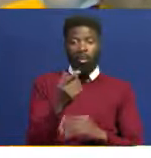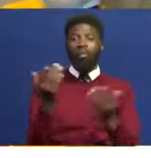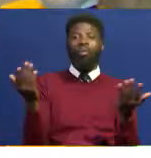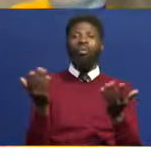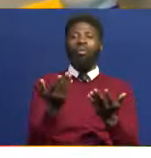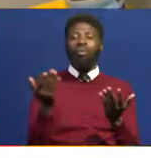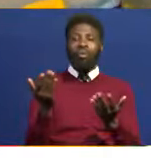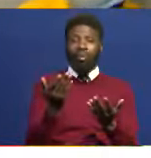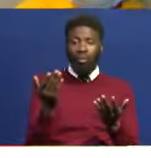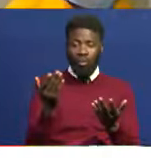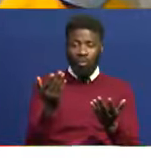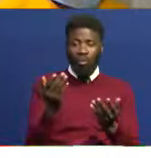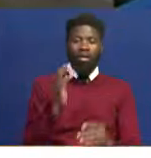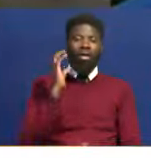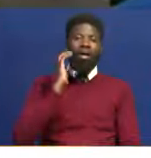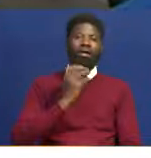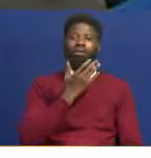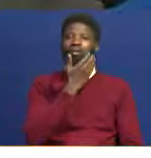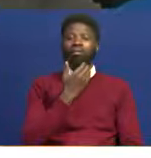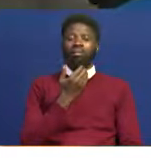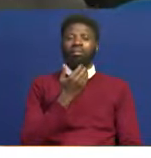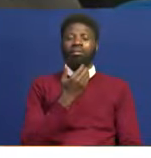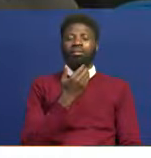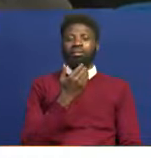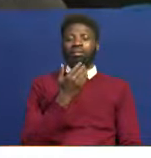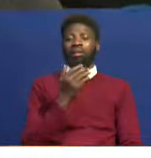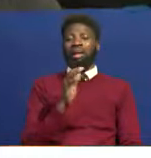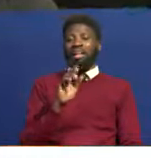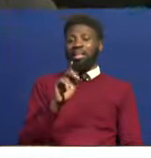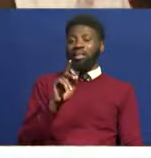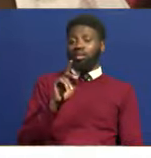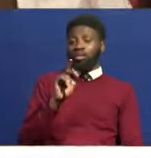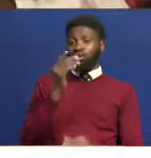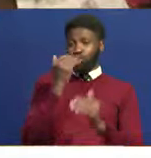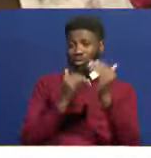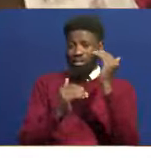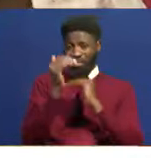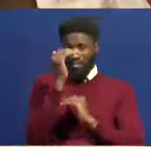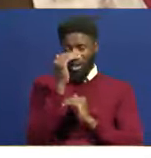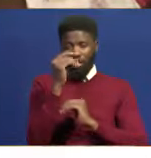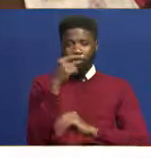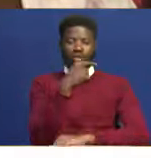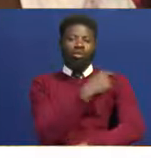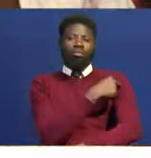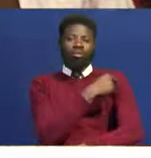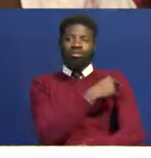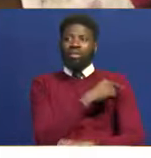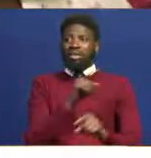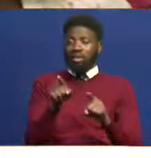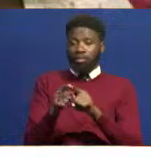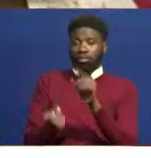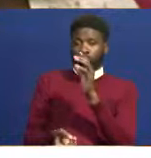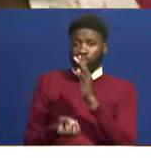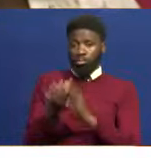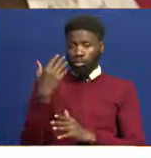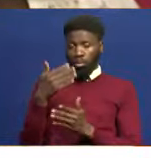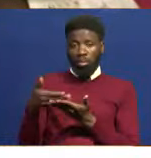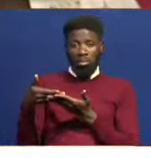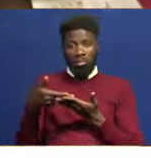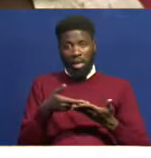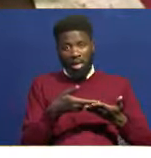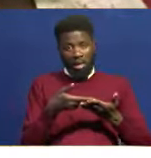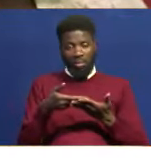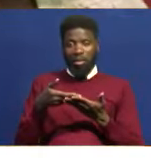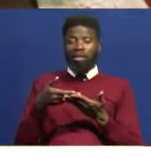Hospital, where he also commissioned a paediatric oncology ward. The chief executive officer, that is Ahmed Dagane, said the health